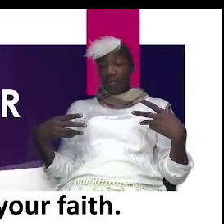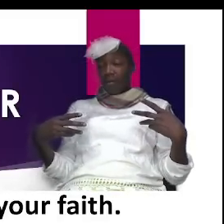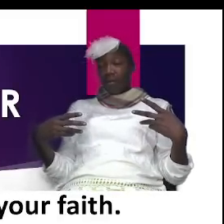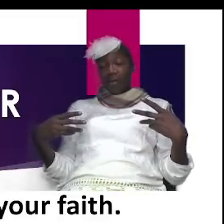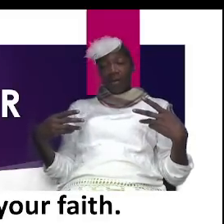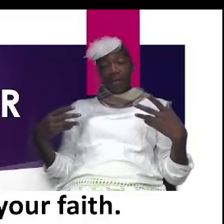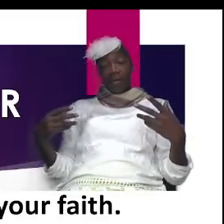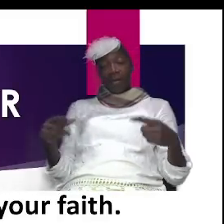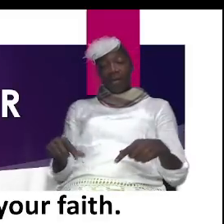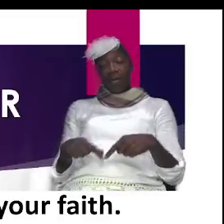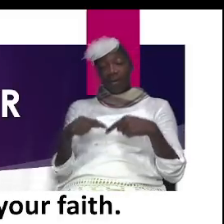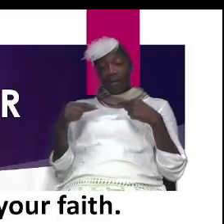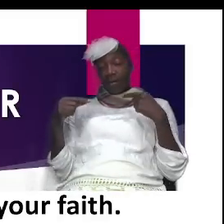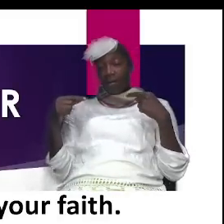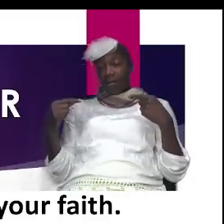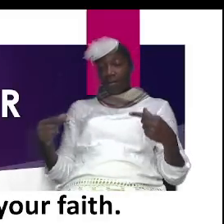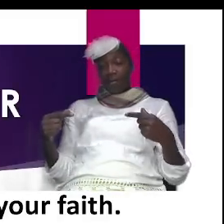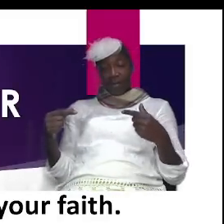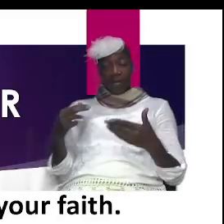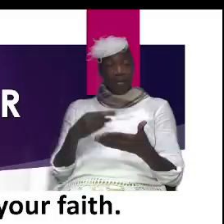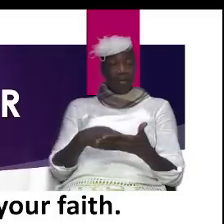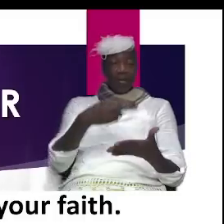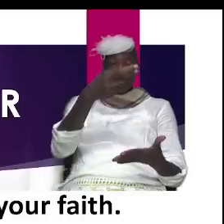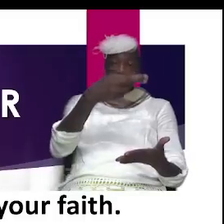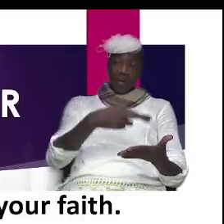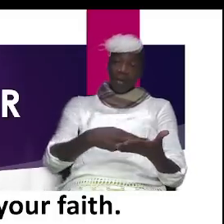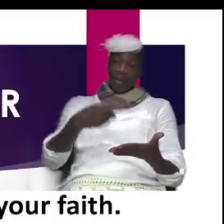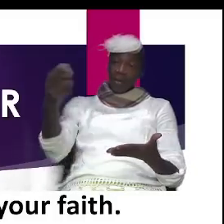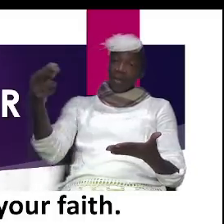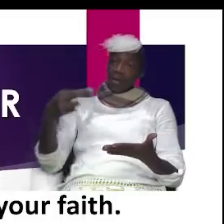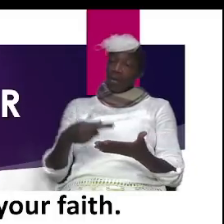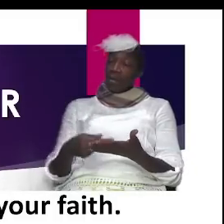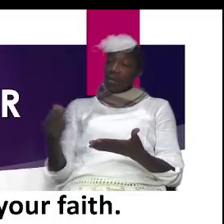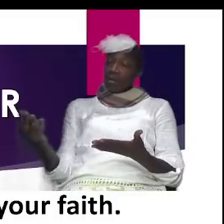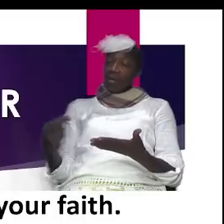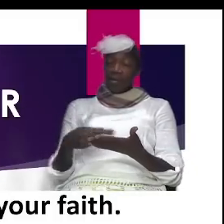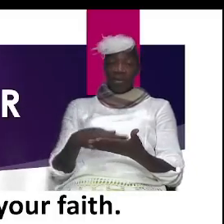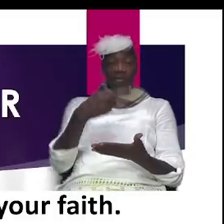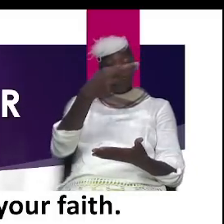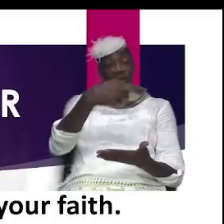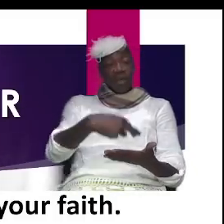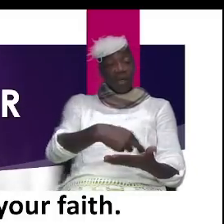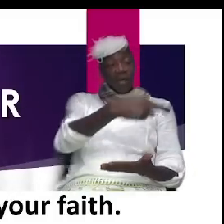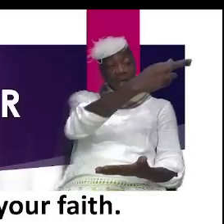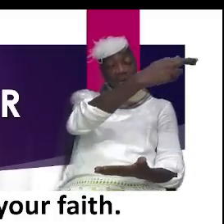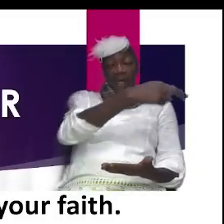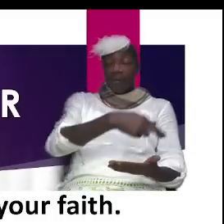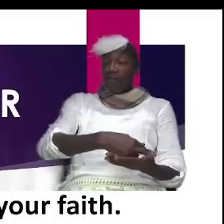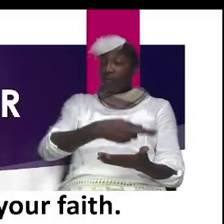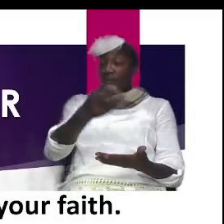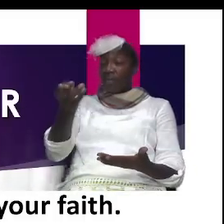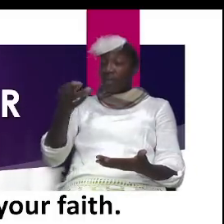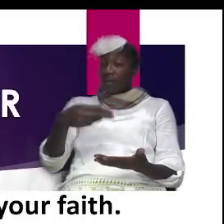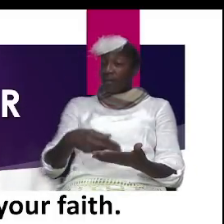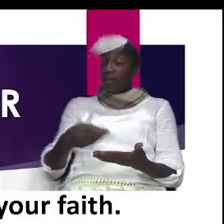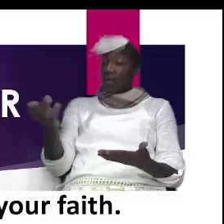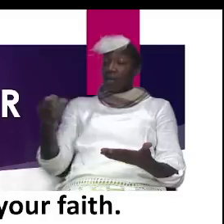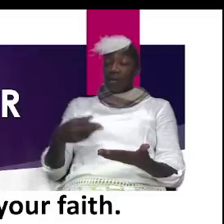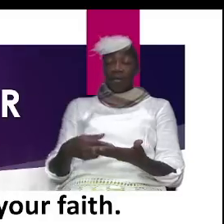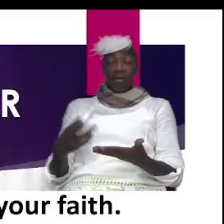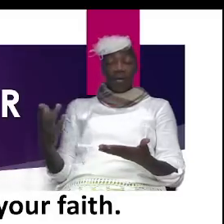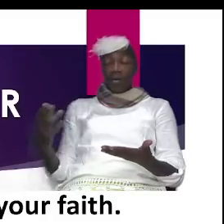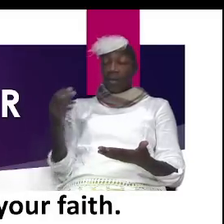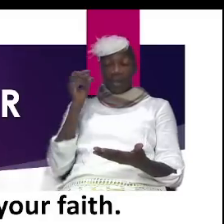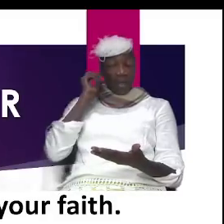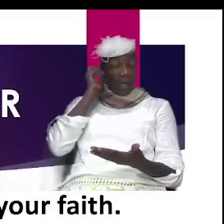be greatly rewarded. Saints of God, let us look closely at how we treated